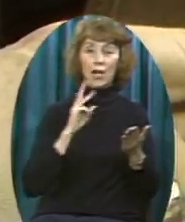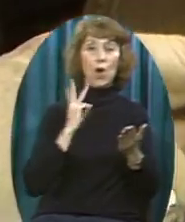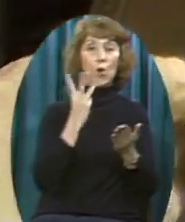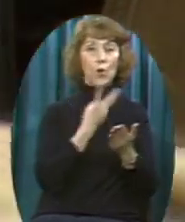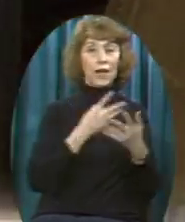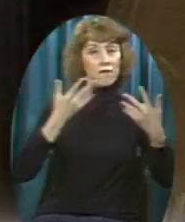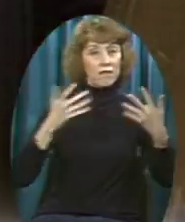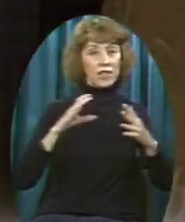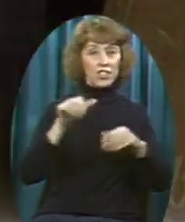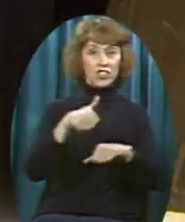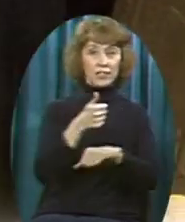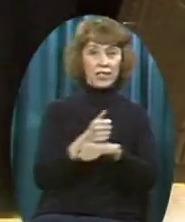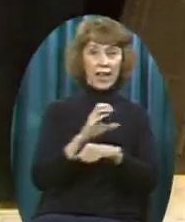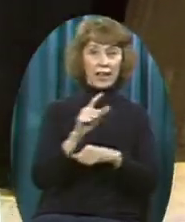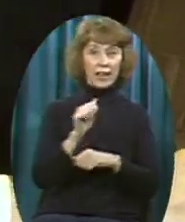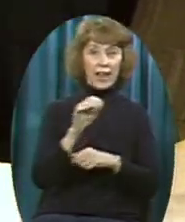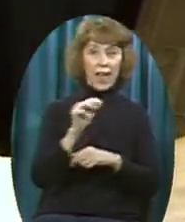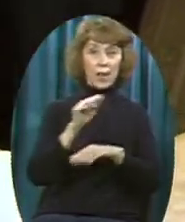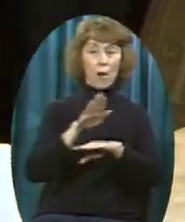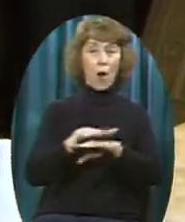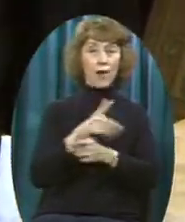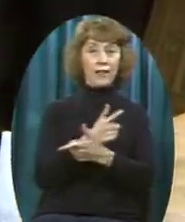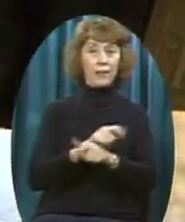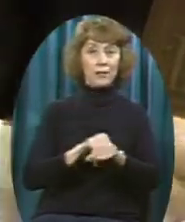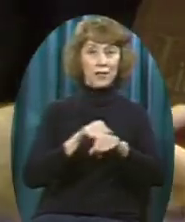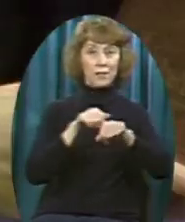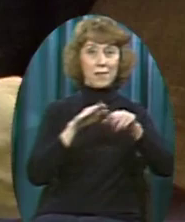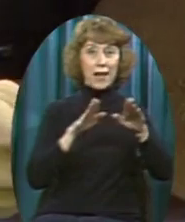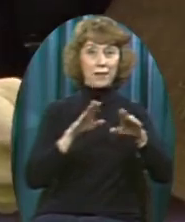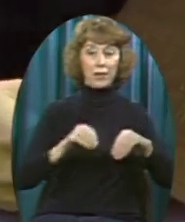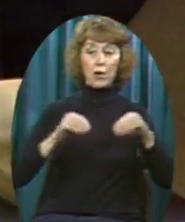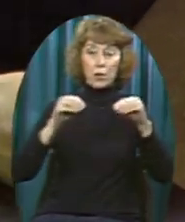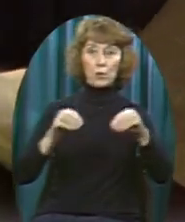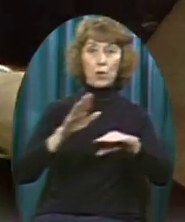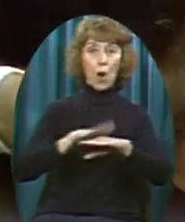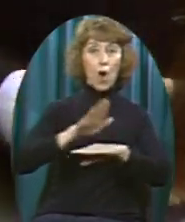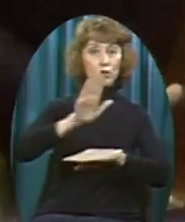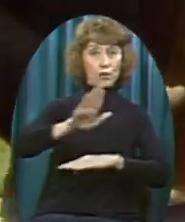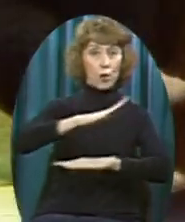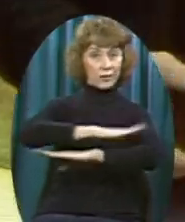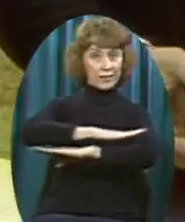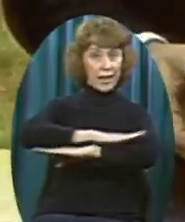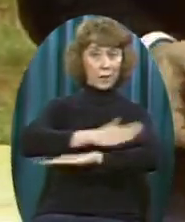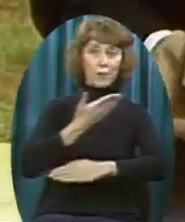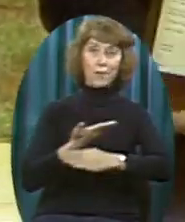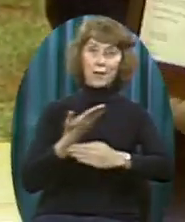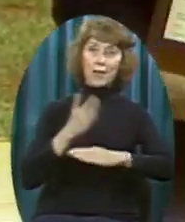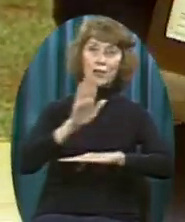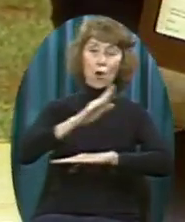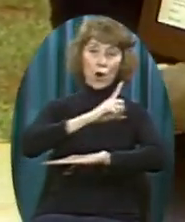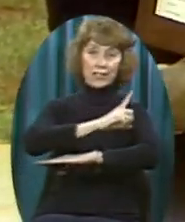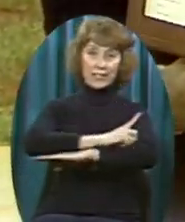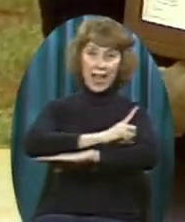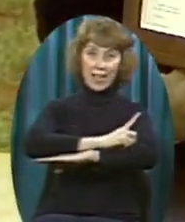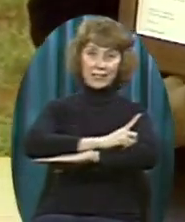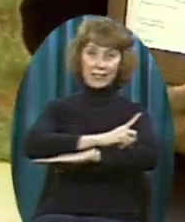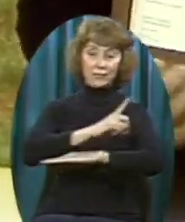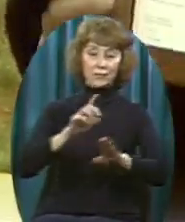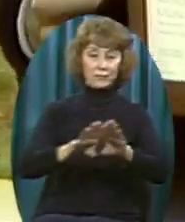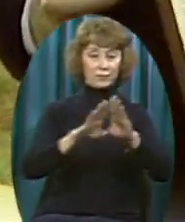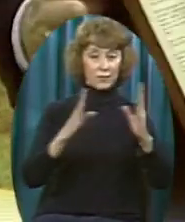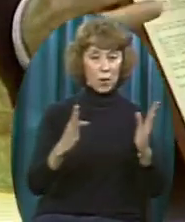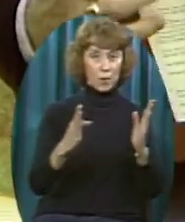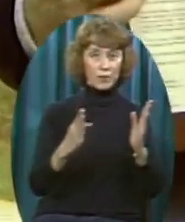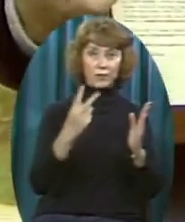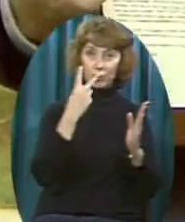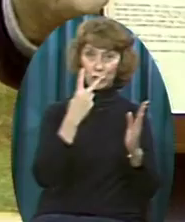our claim on Liberty Mountain. Placed on your coffee table or desk and opened, first